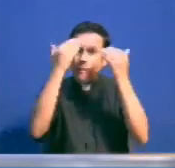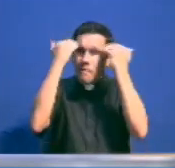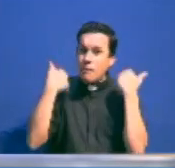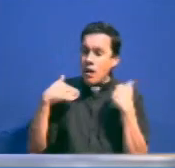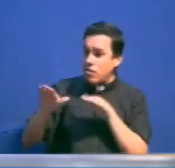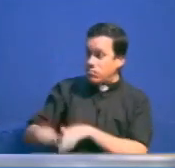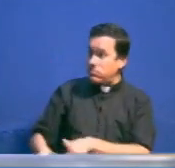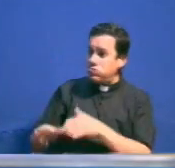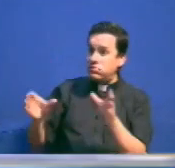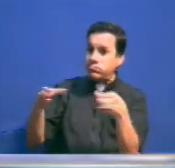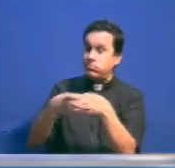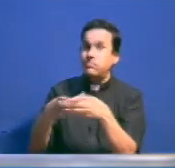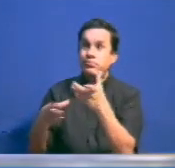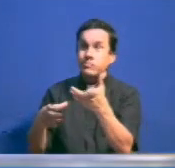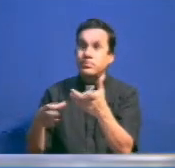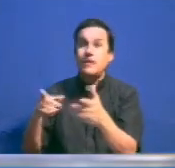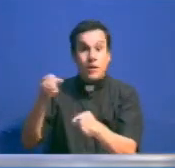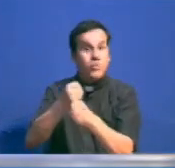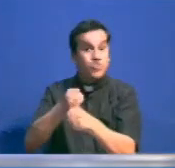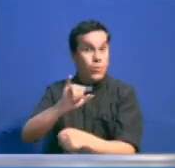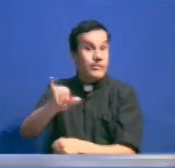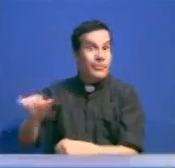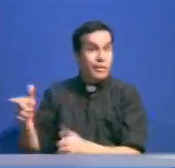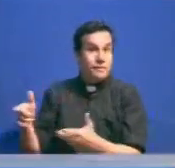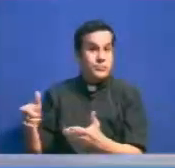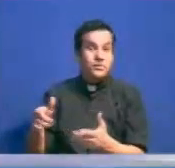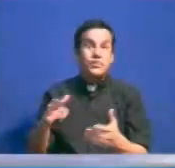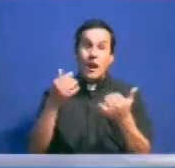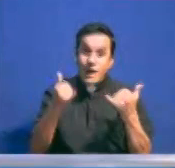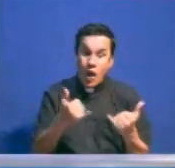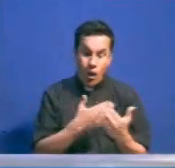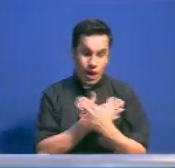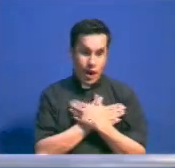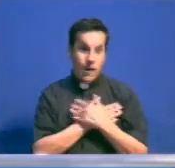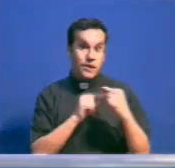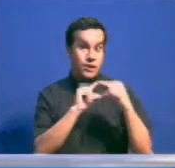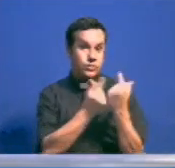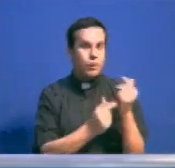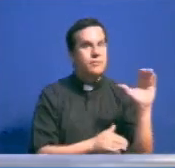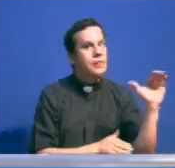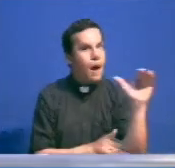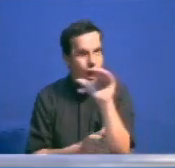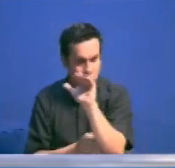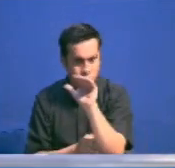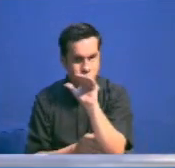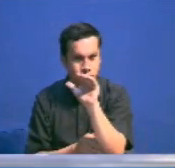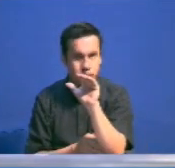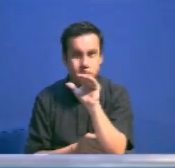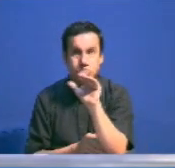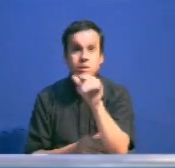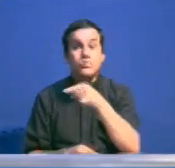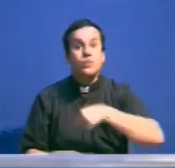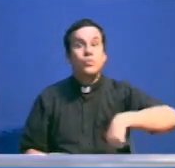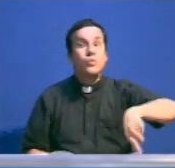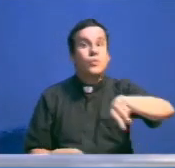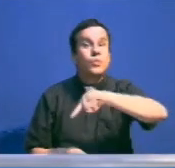women are part of that. So Caritas is asking and requesting that we